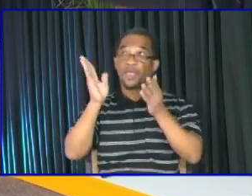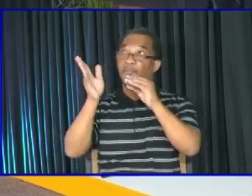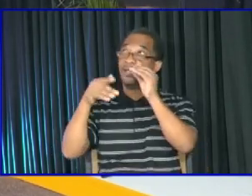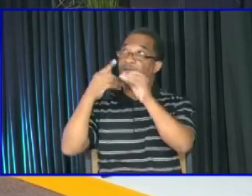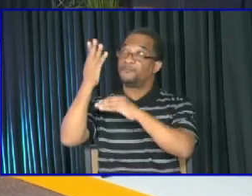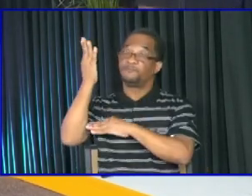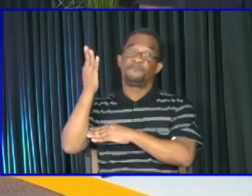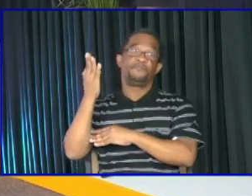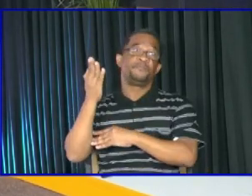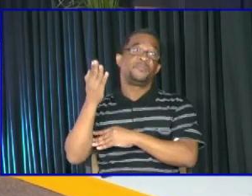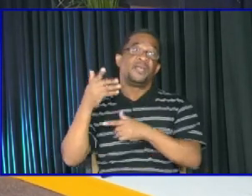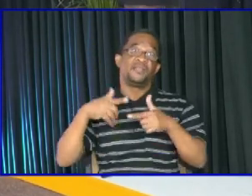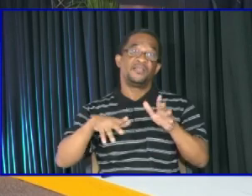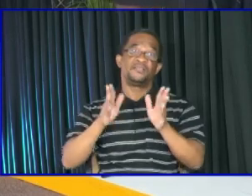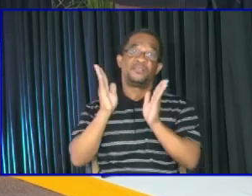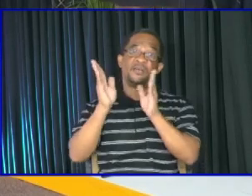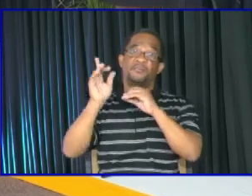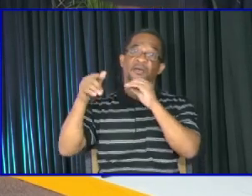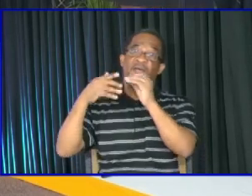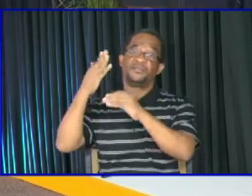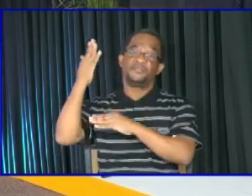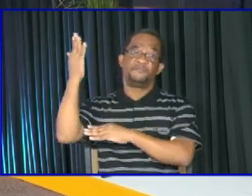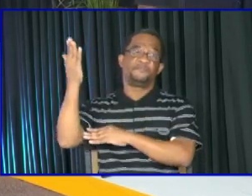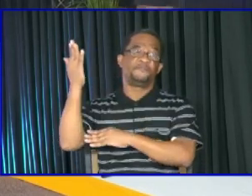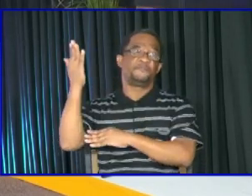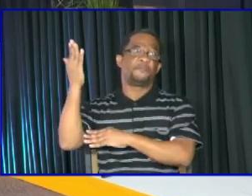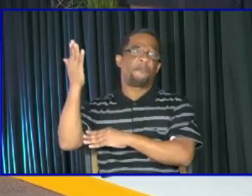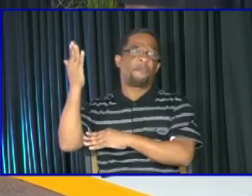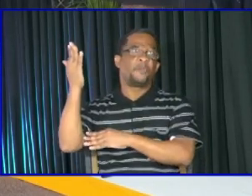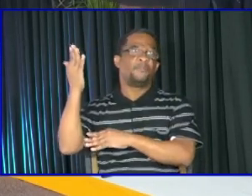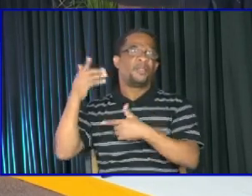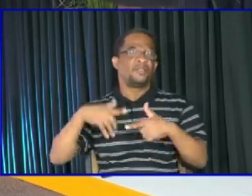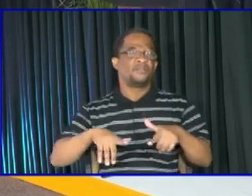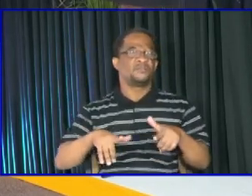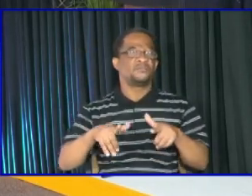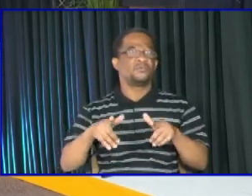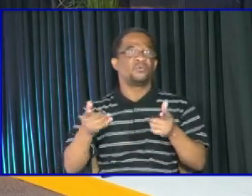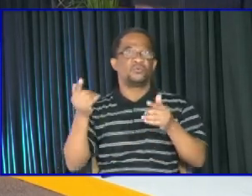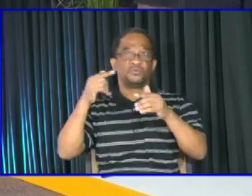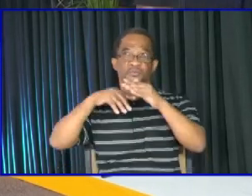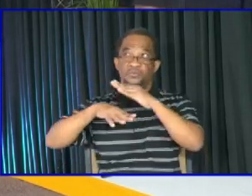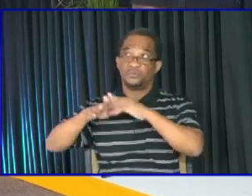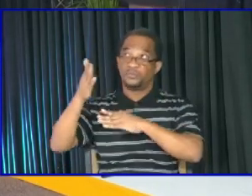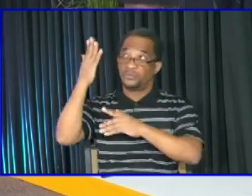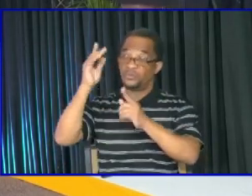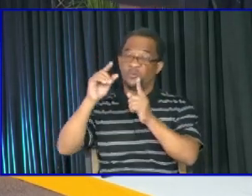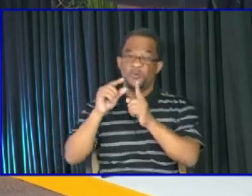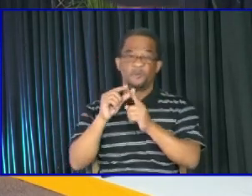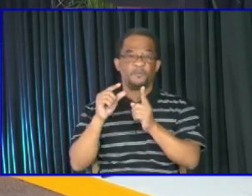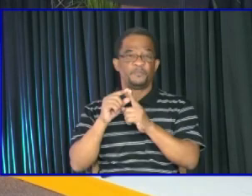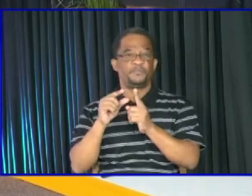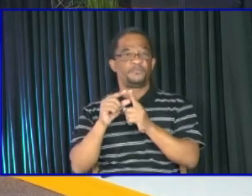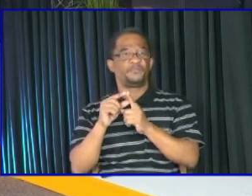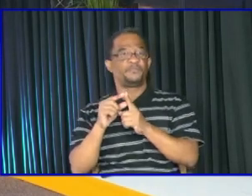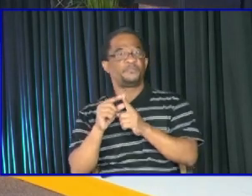talk about, let's talk about let's Him. Talk about him. Let us go into His Word.